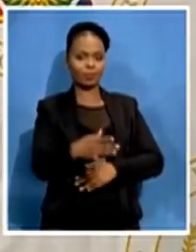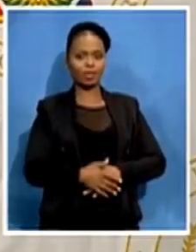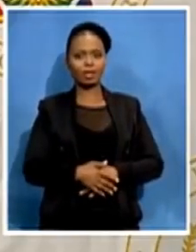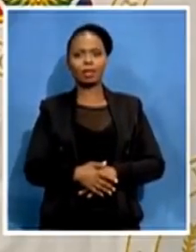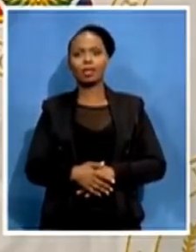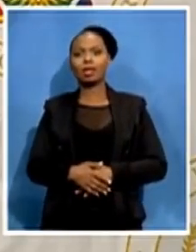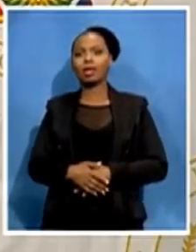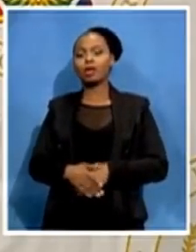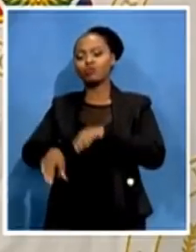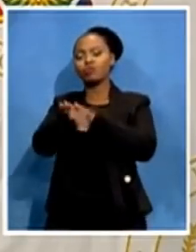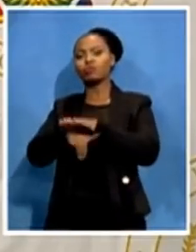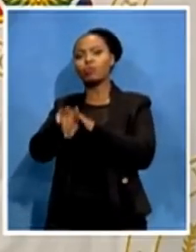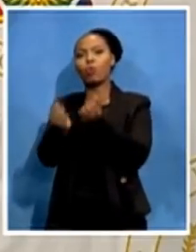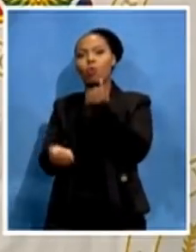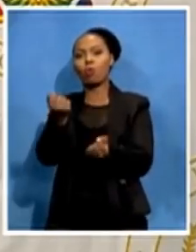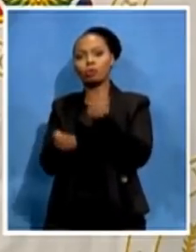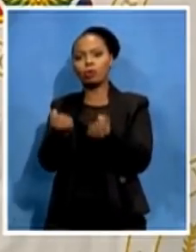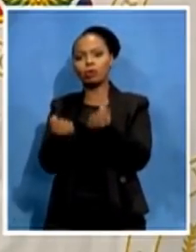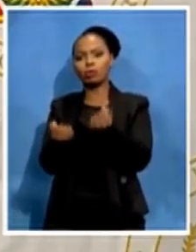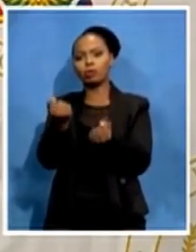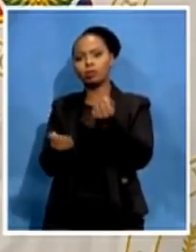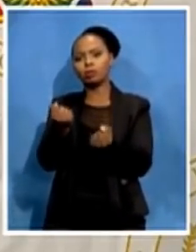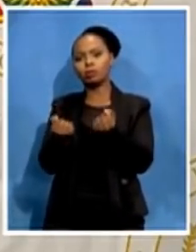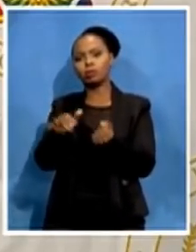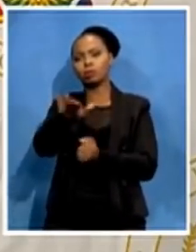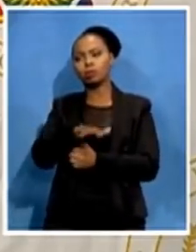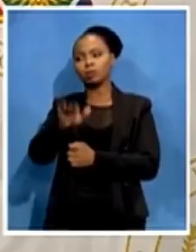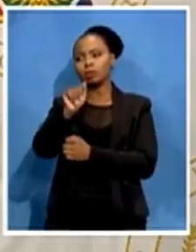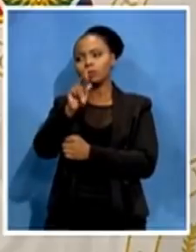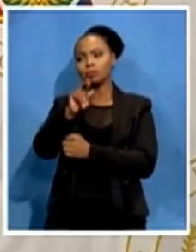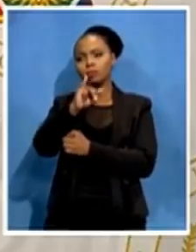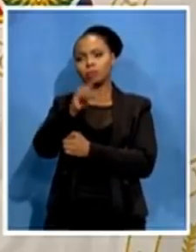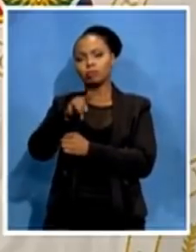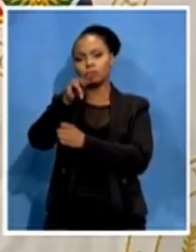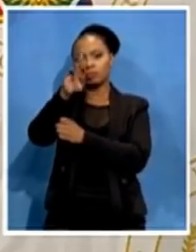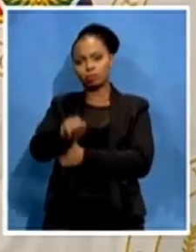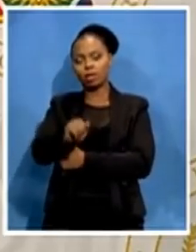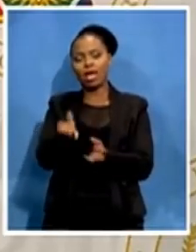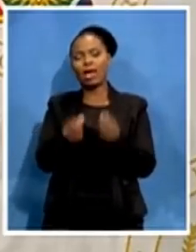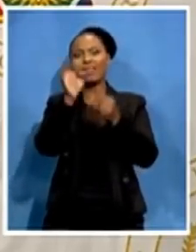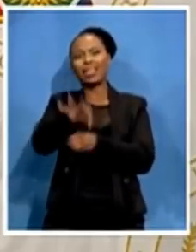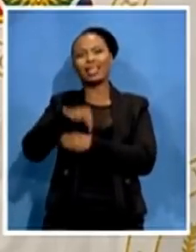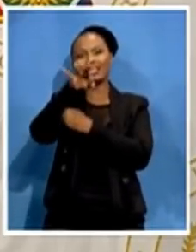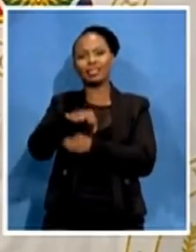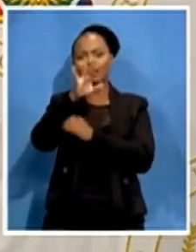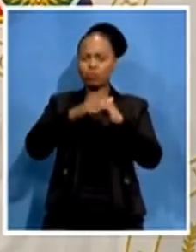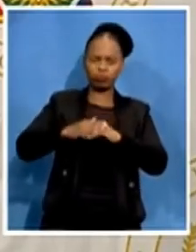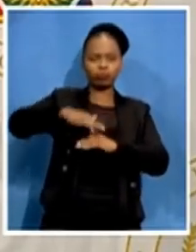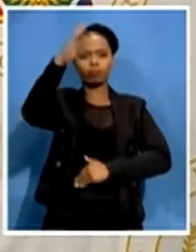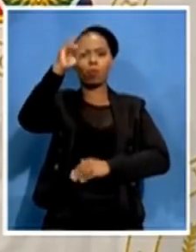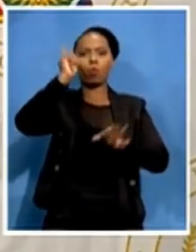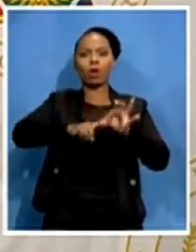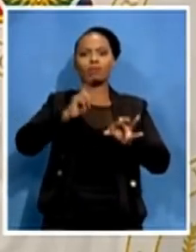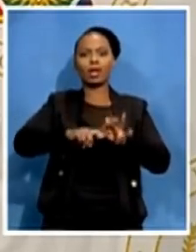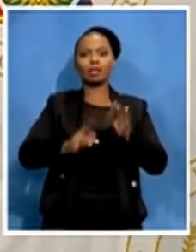Phoenix, they had about 13 highly qualified technicians just for that court. And those